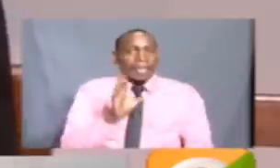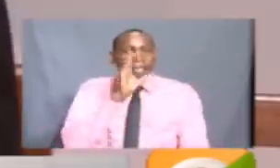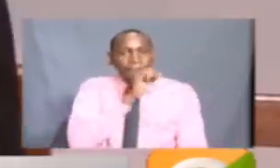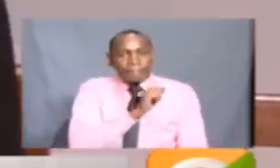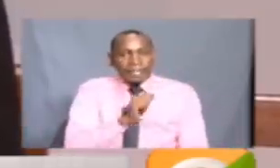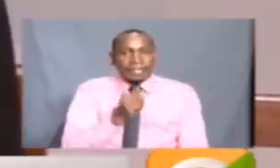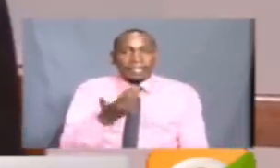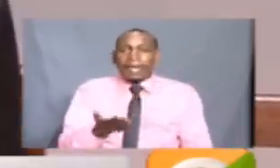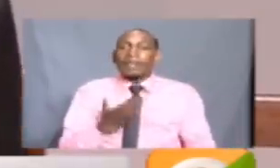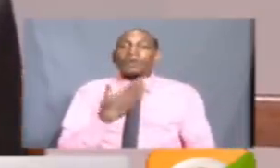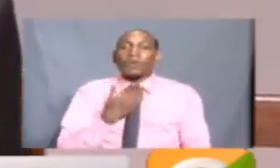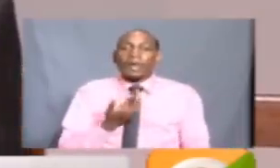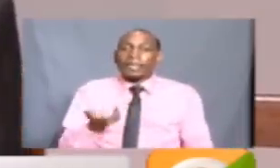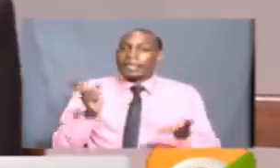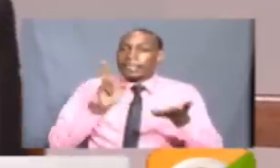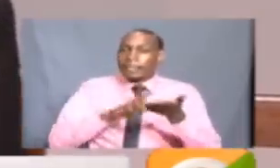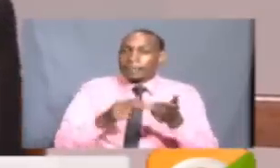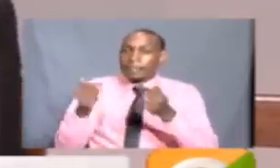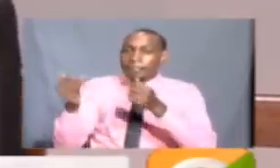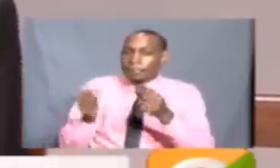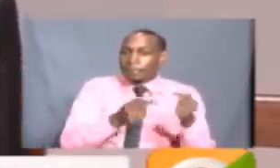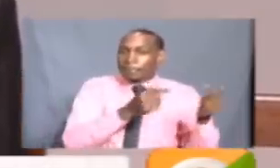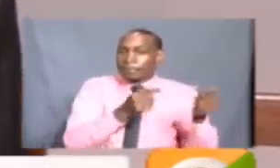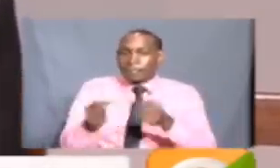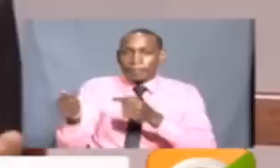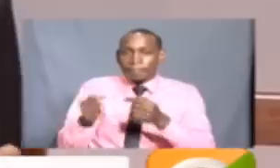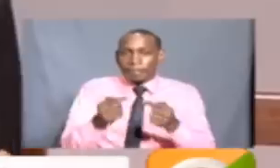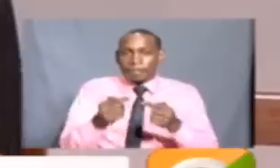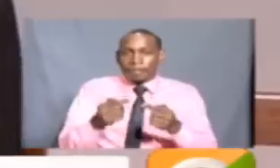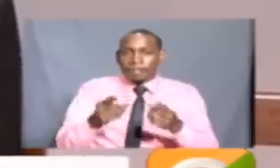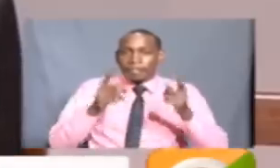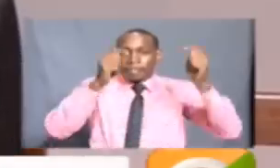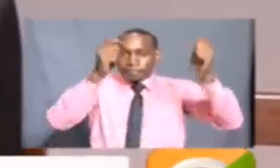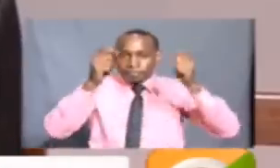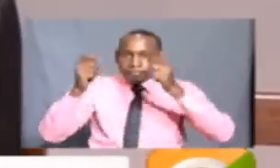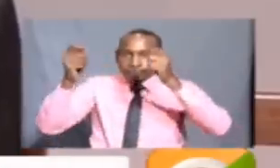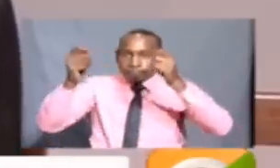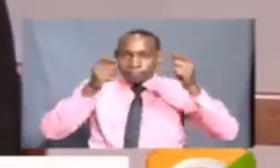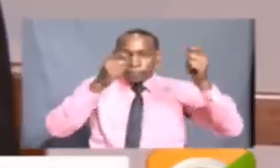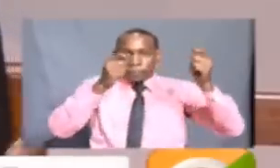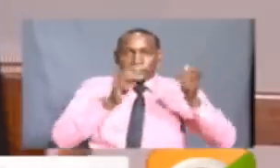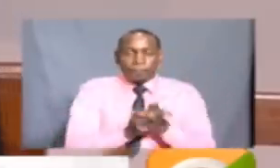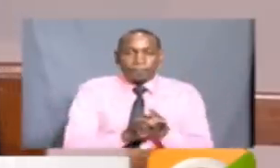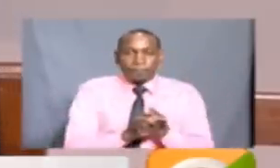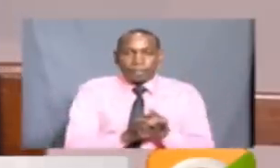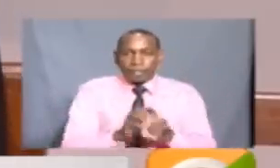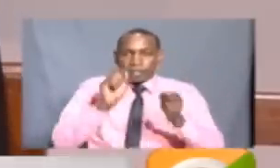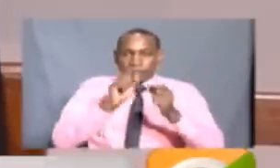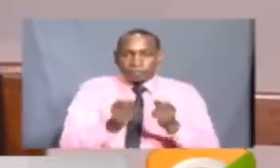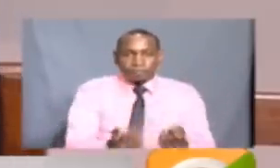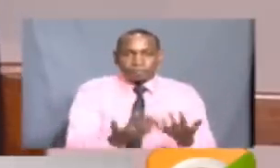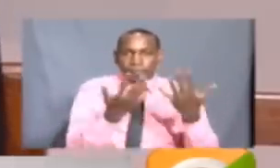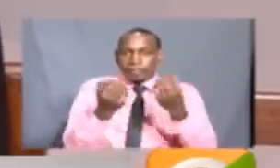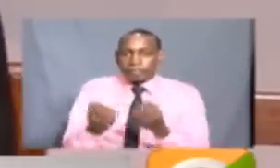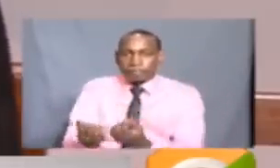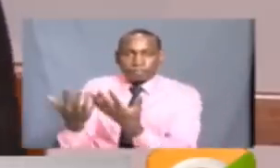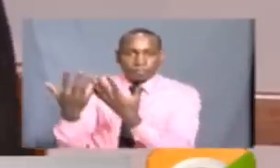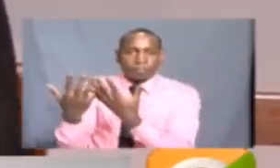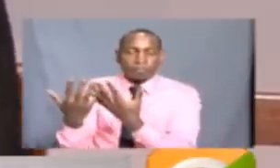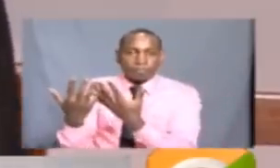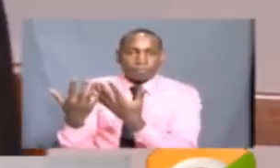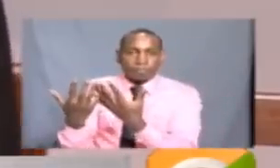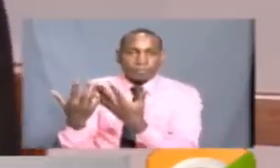would like to see us bursting into the streets and lighting up bonfires